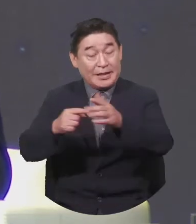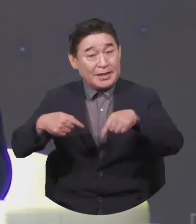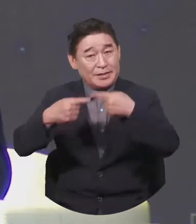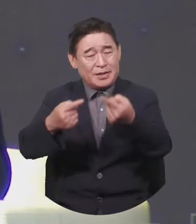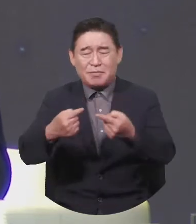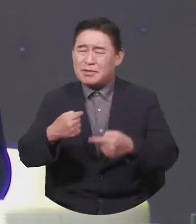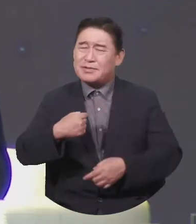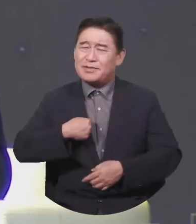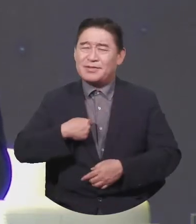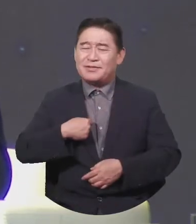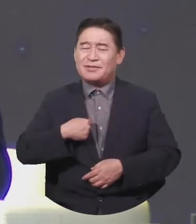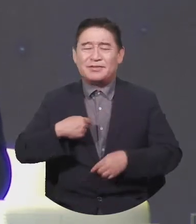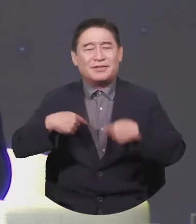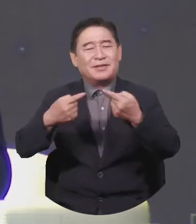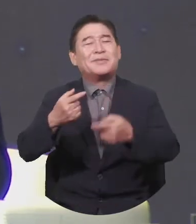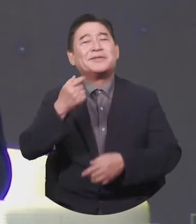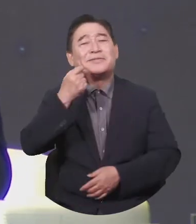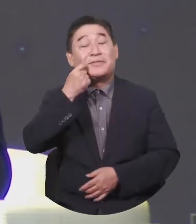to